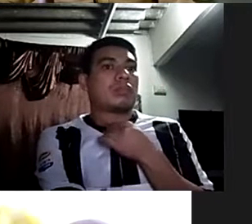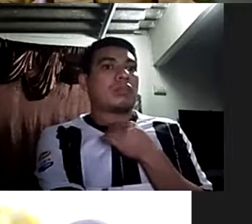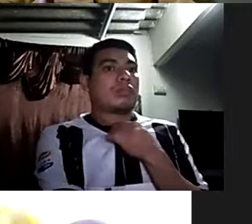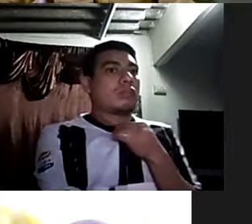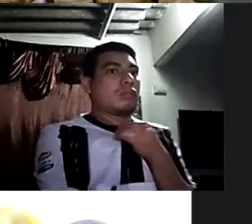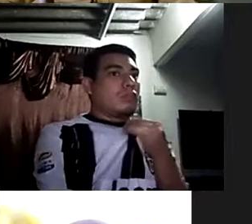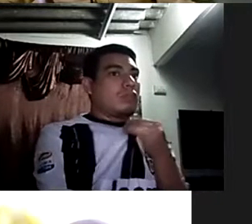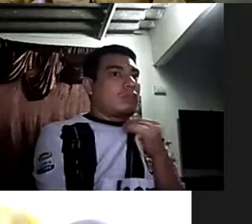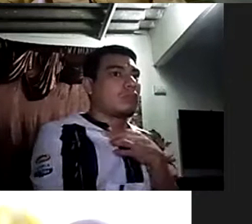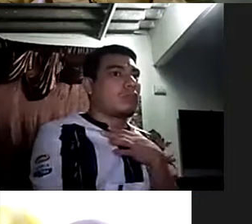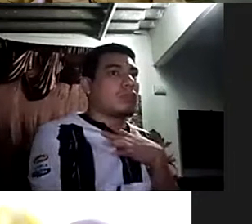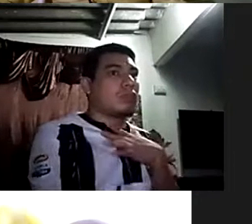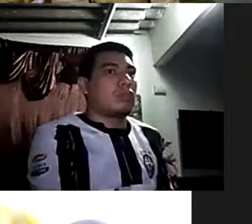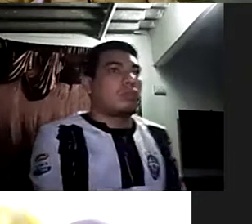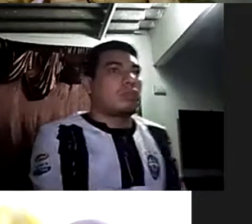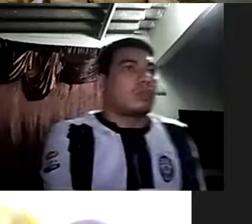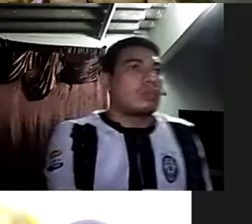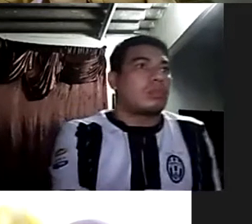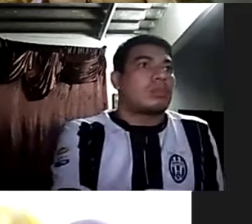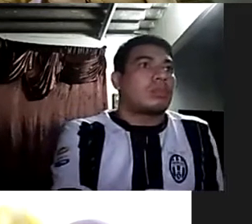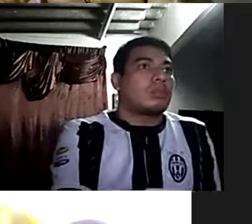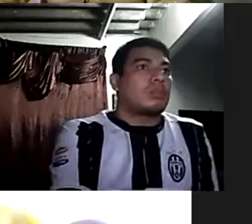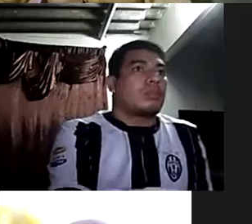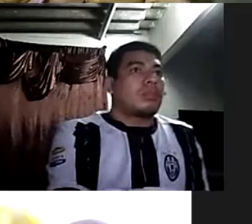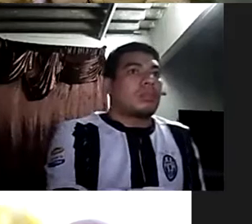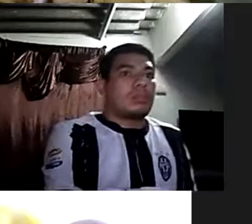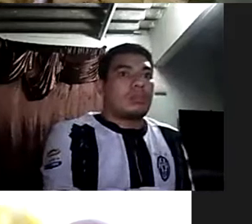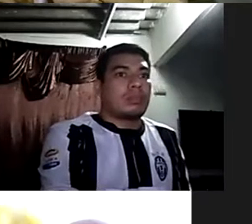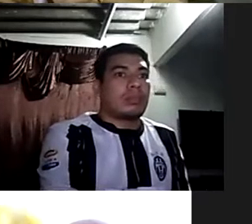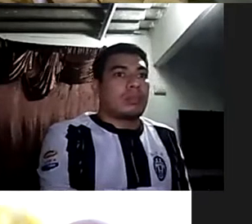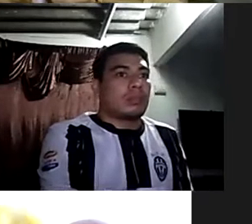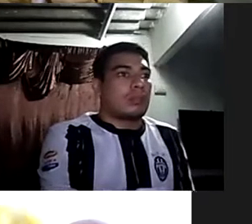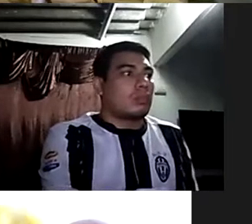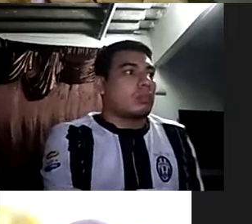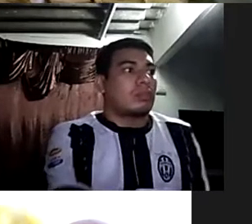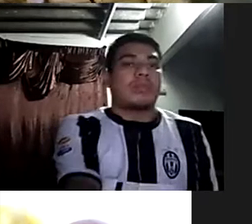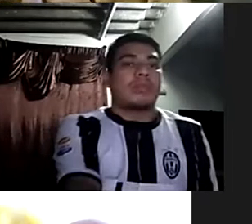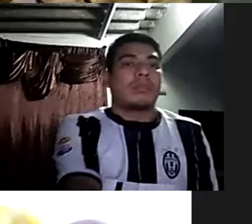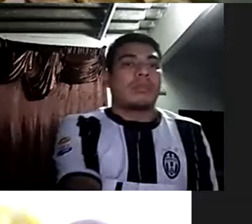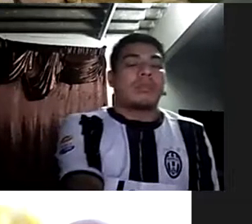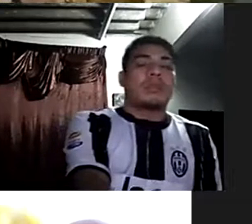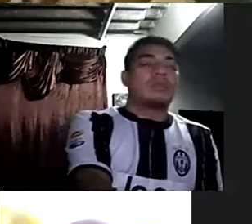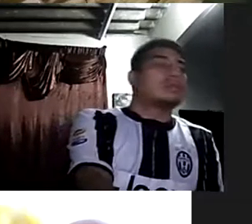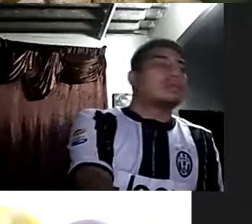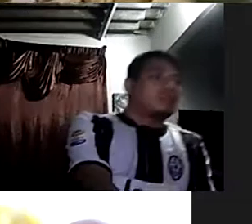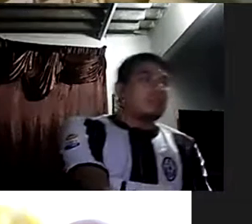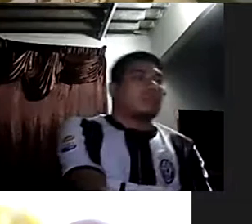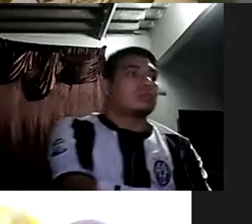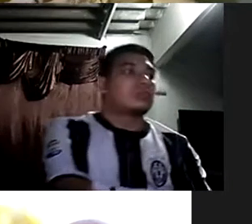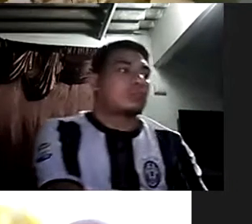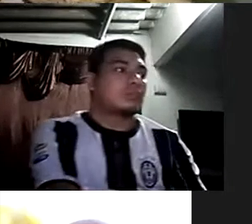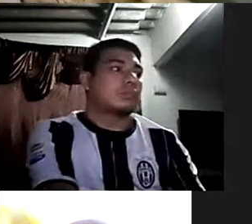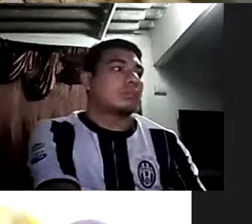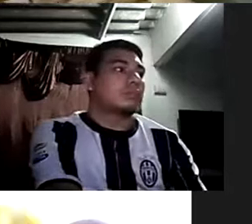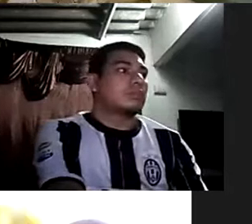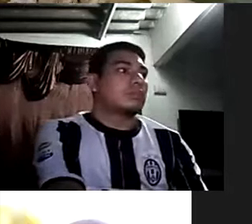Regular. Regular? With a lot of traffic. Oh, yeah. Traffic was difficult for some